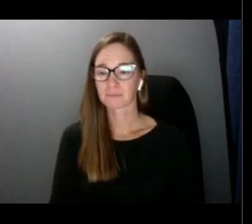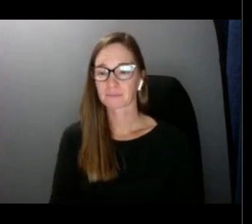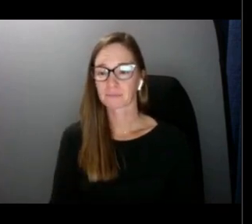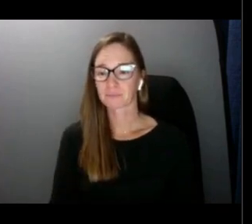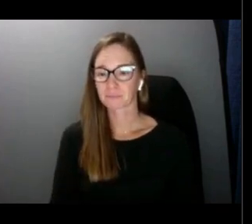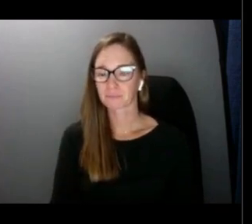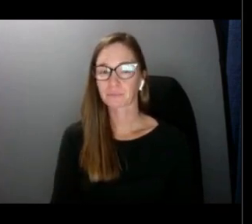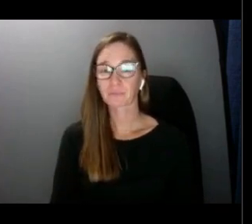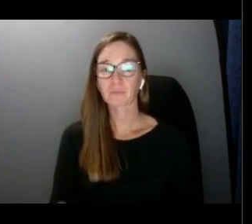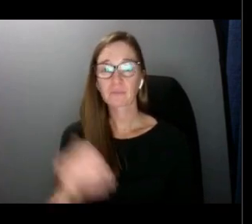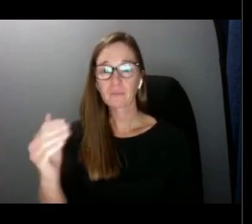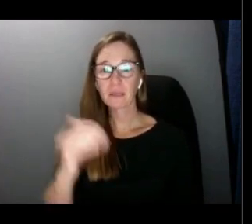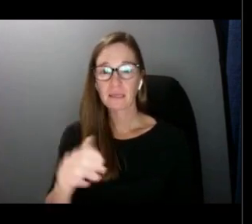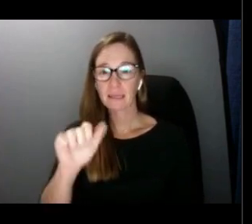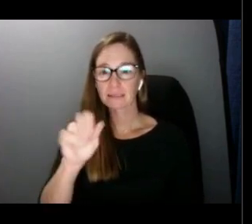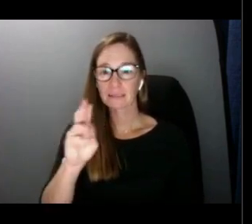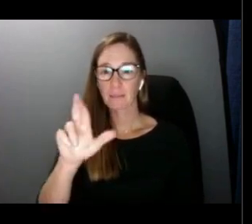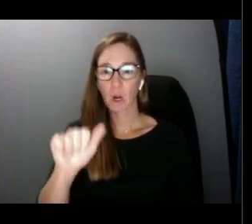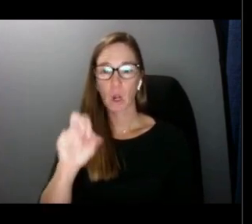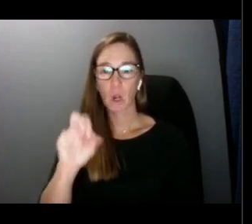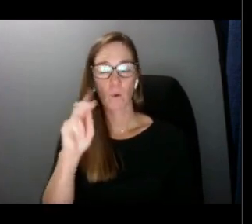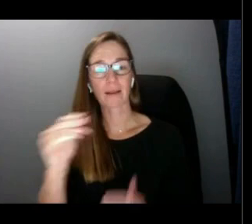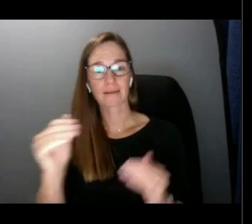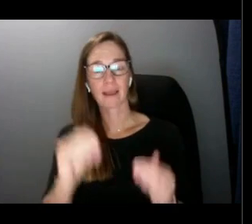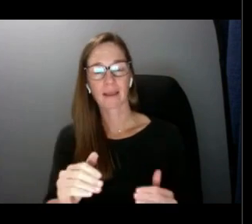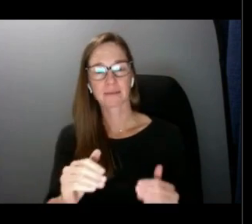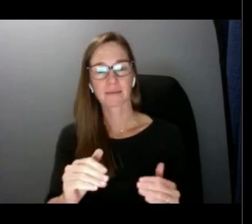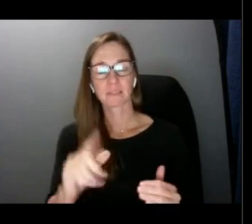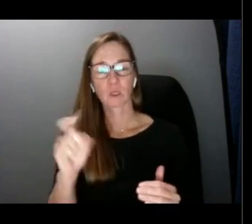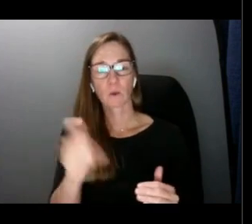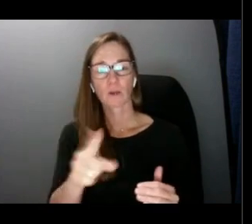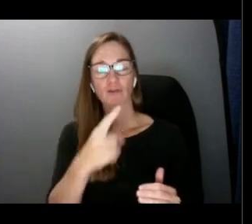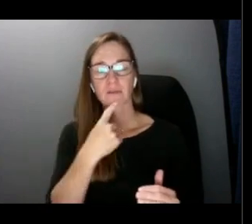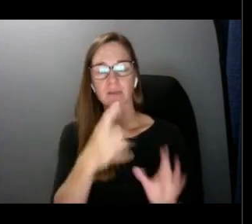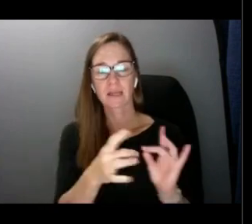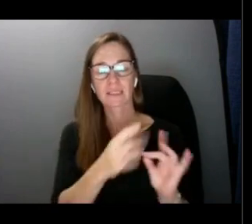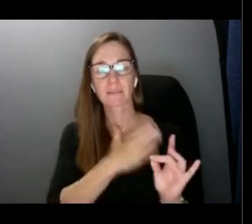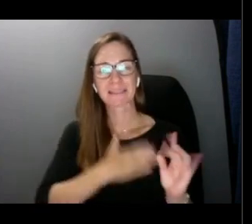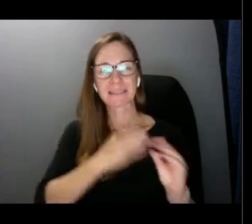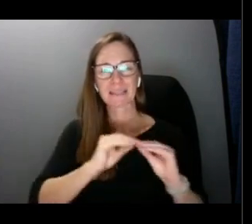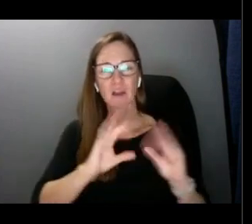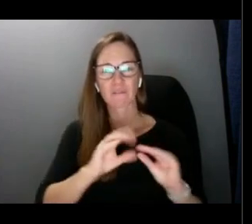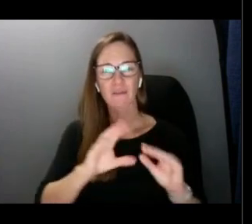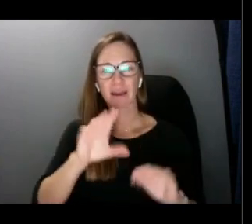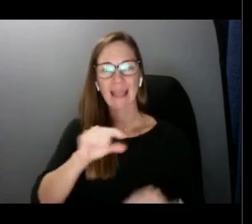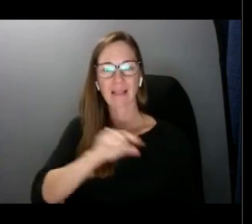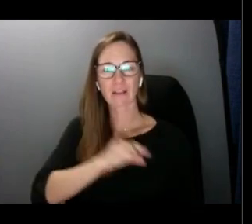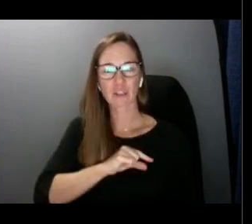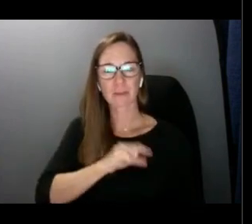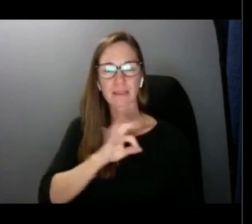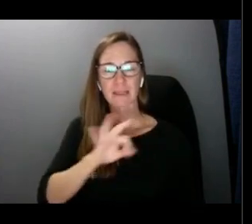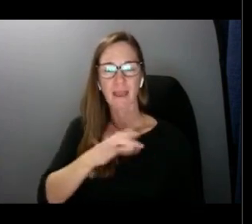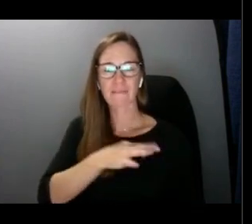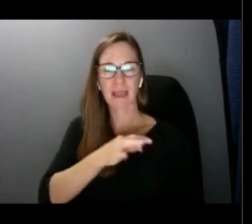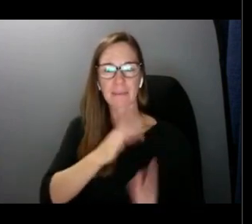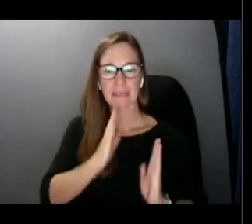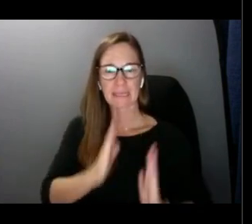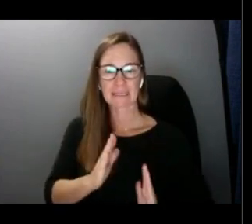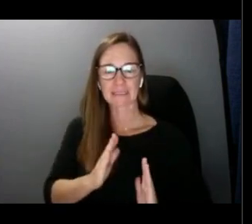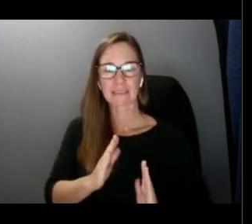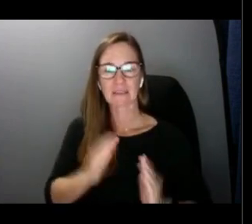Okay, next, Amara. All right, next question says, please clarify the eligibility of applicants